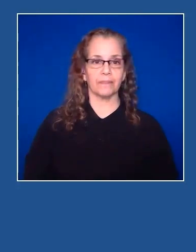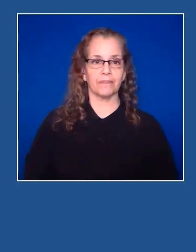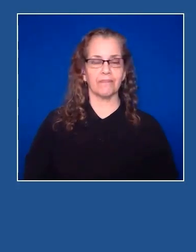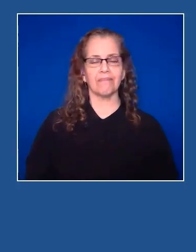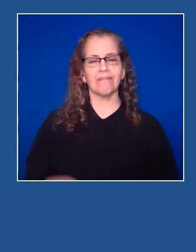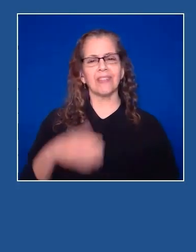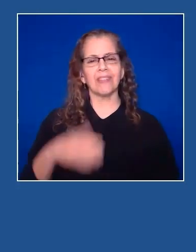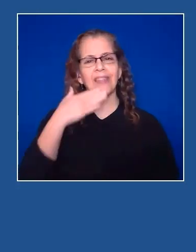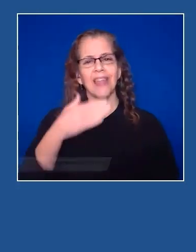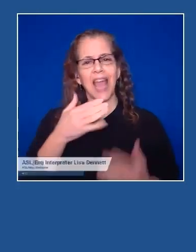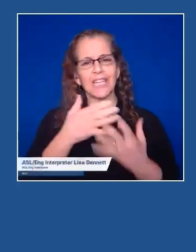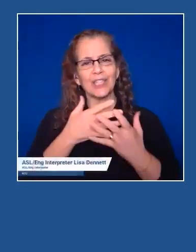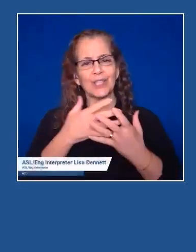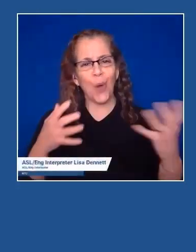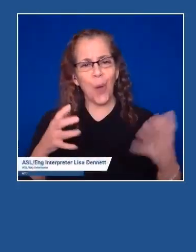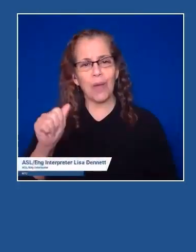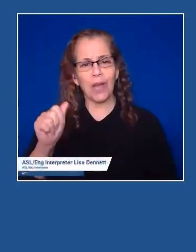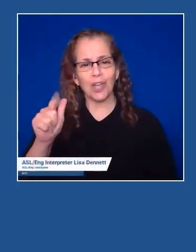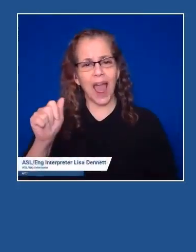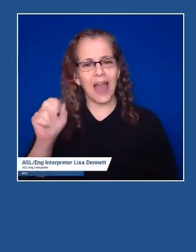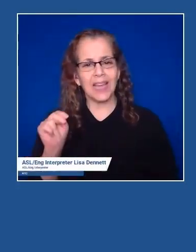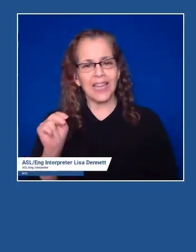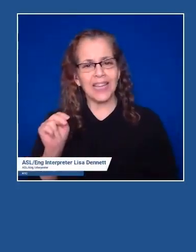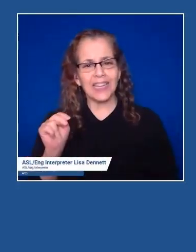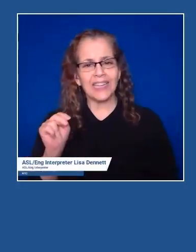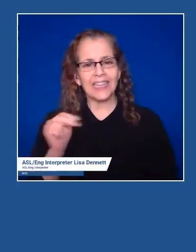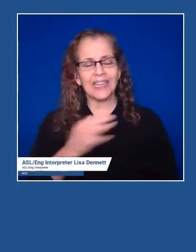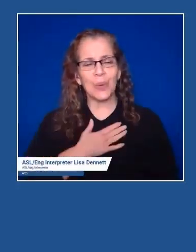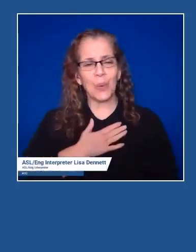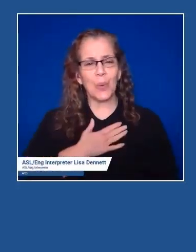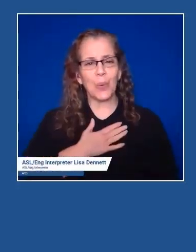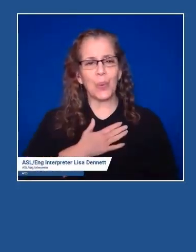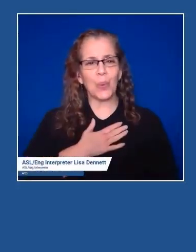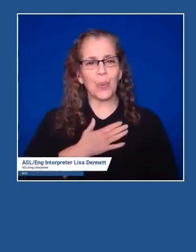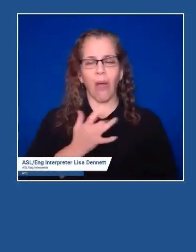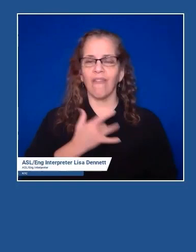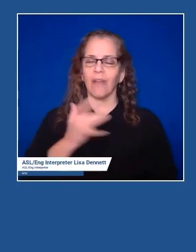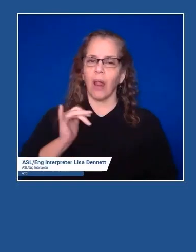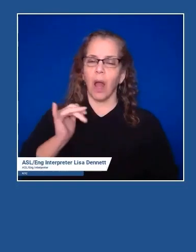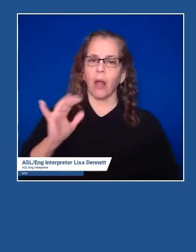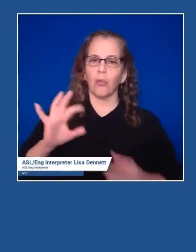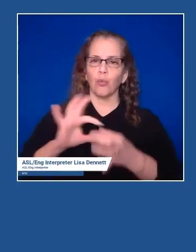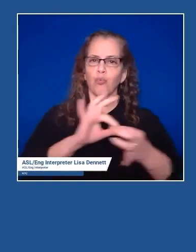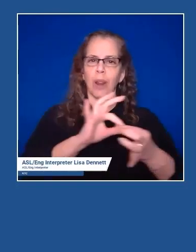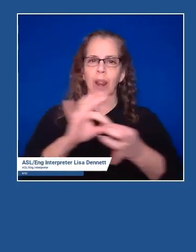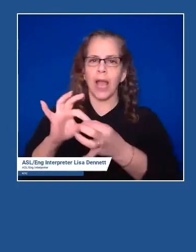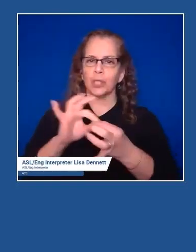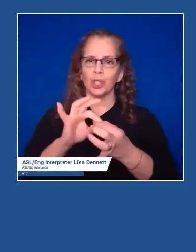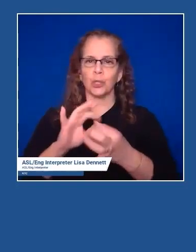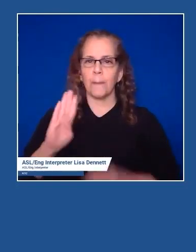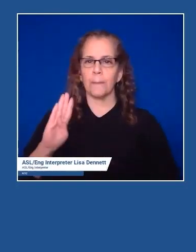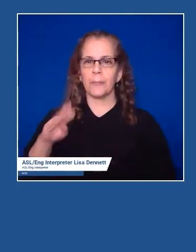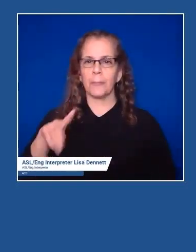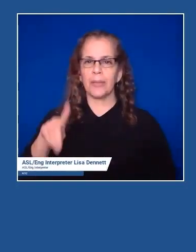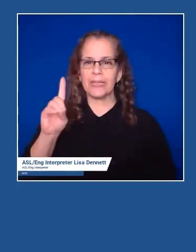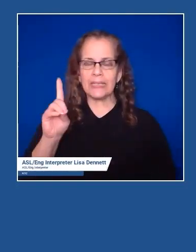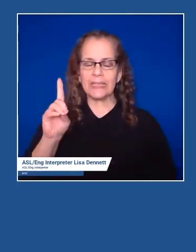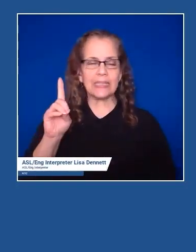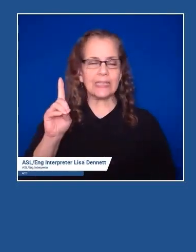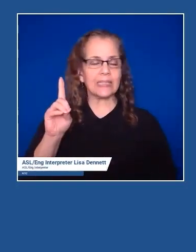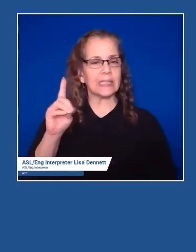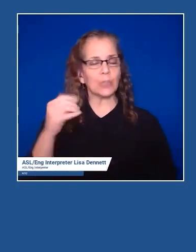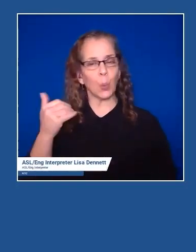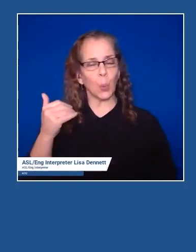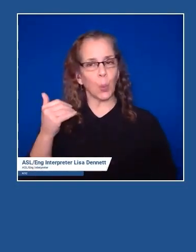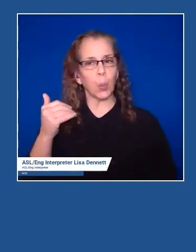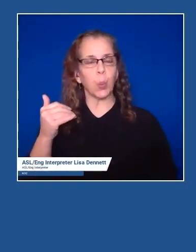Thanks so much, Alan. I feel like this relational dynamics part of borderline personality disorder is something that is